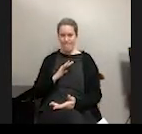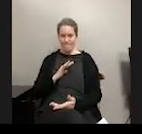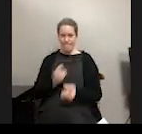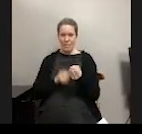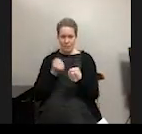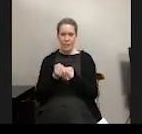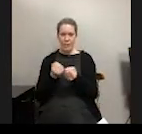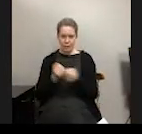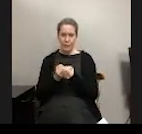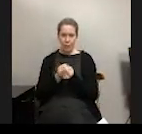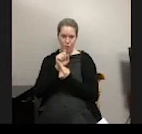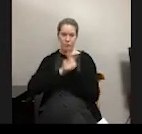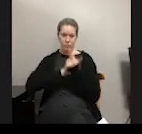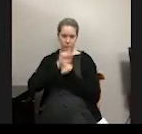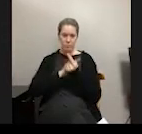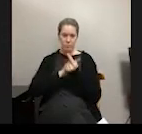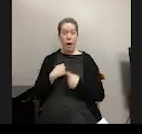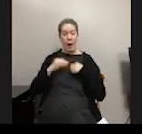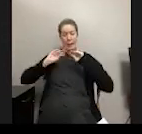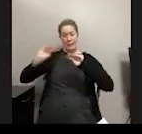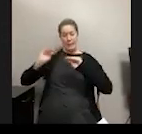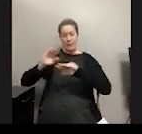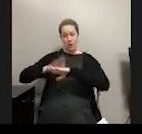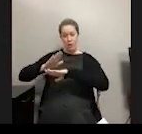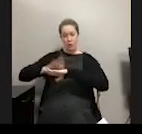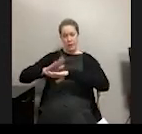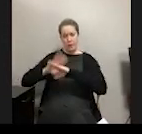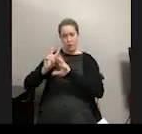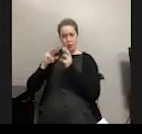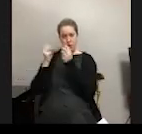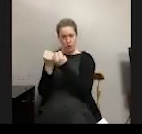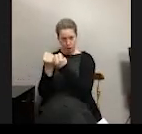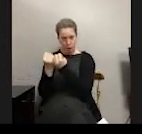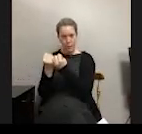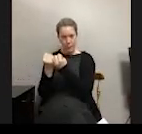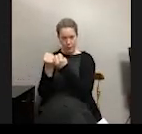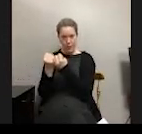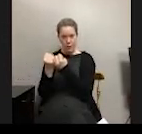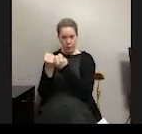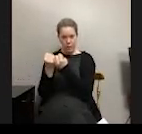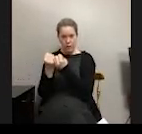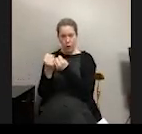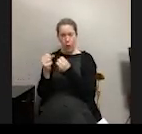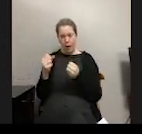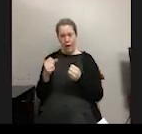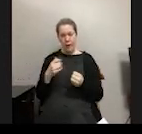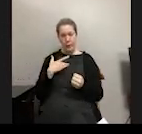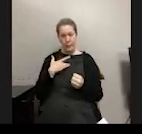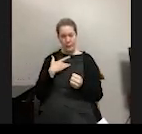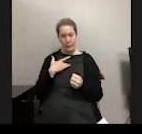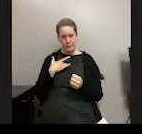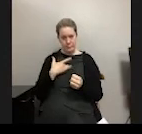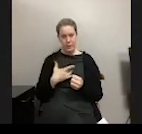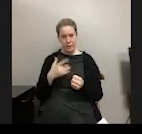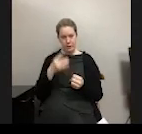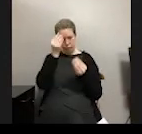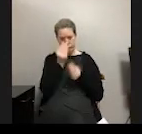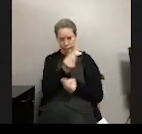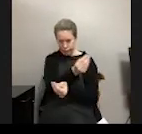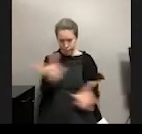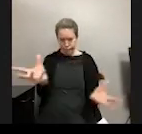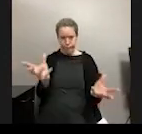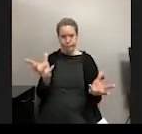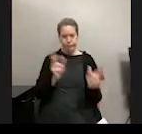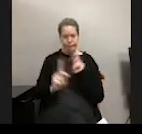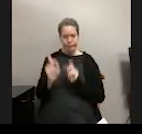creative consultation workshop at Workman, and that's the kind of thing I really direct folks towards that. There's also now a great mentorship program with